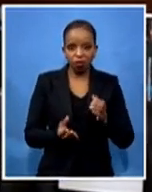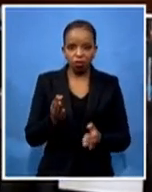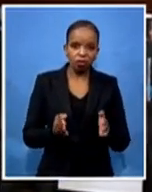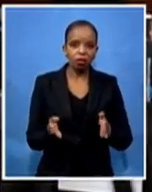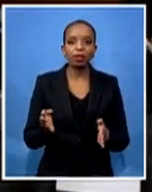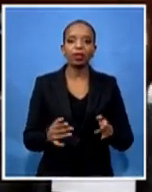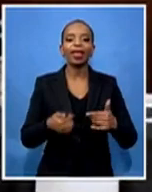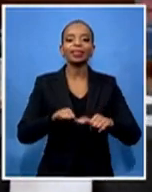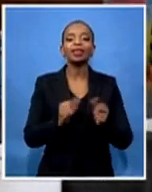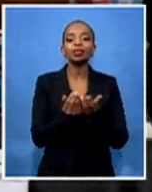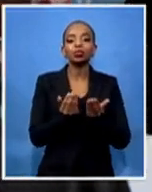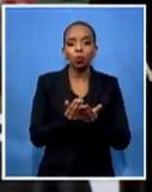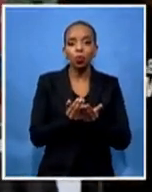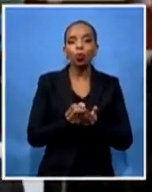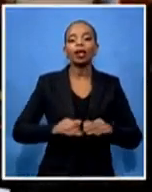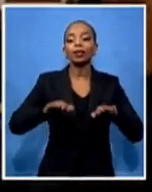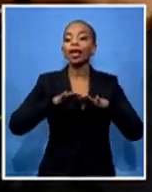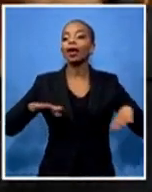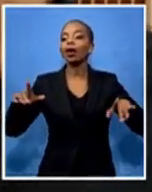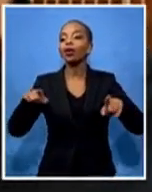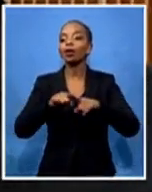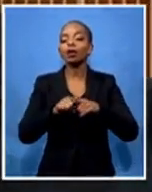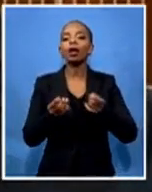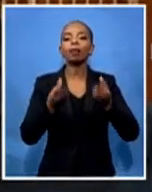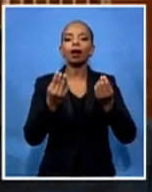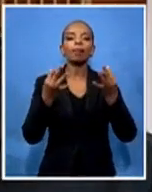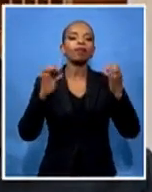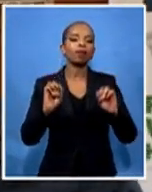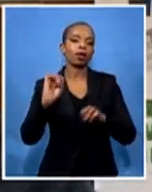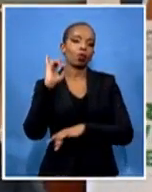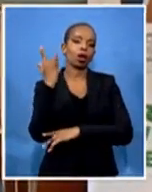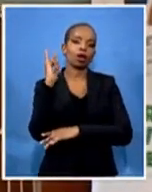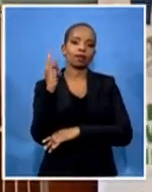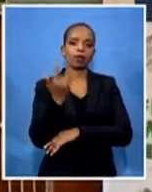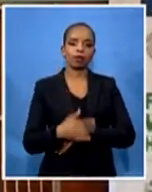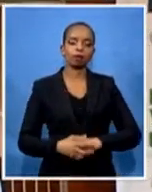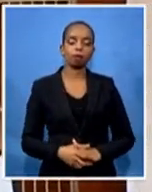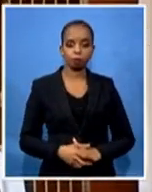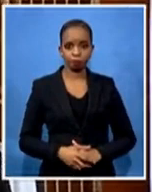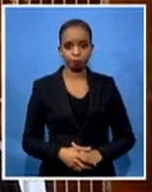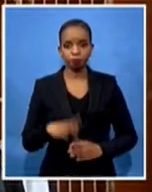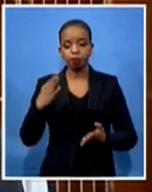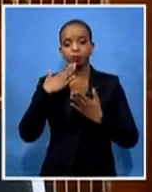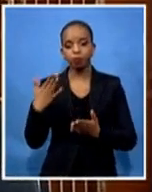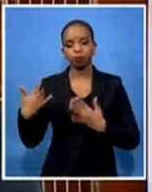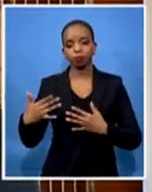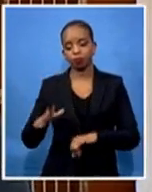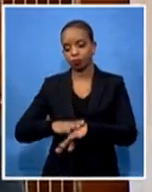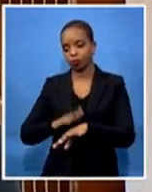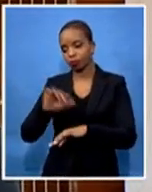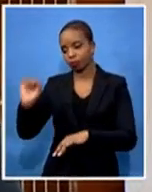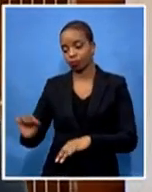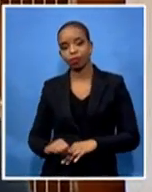day. Thank you very much for your time, sir. Now, Desiree, there you have it, a very important day here, digital